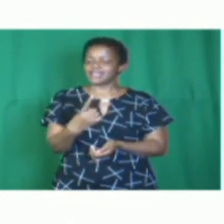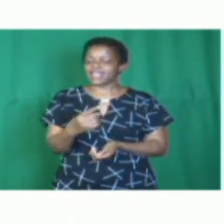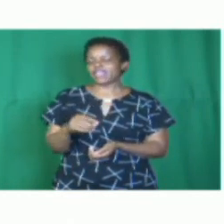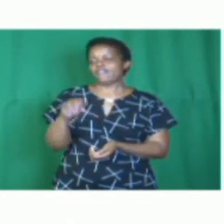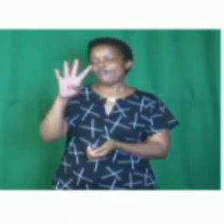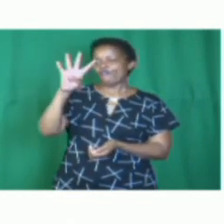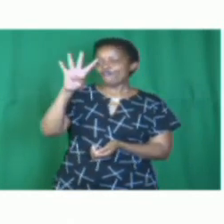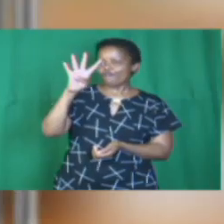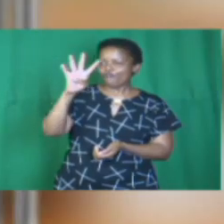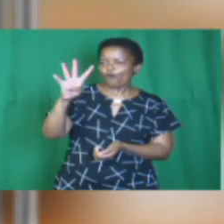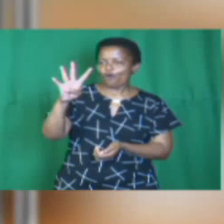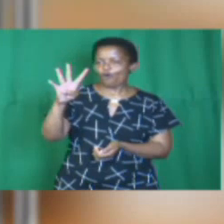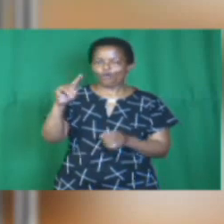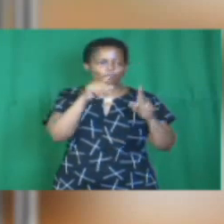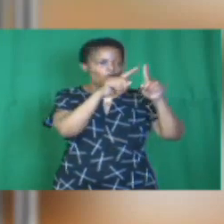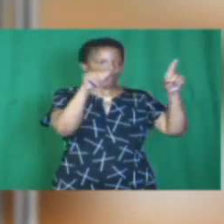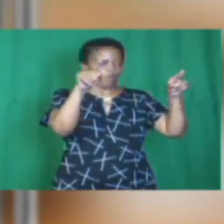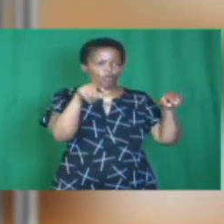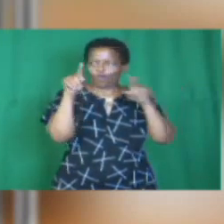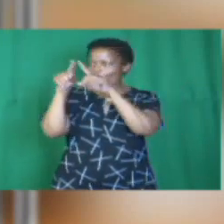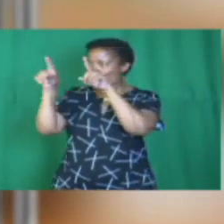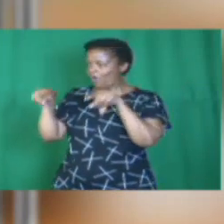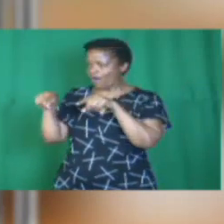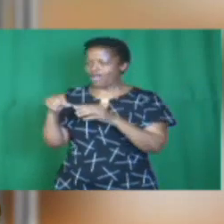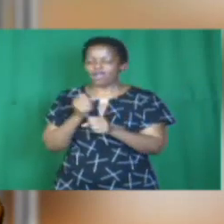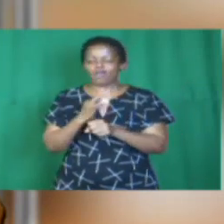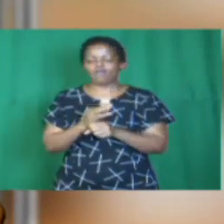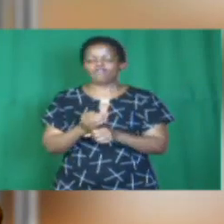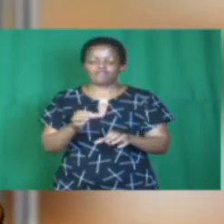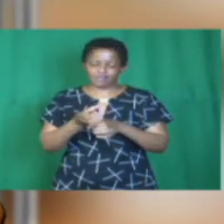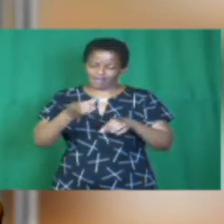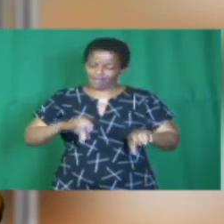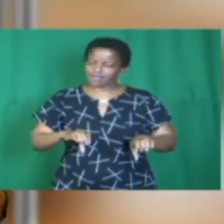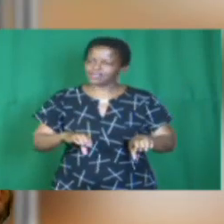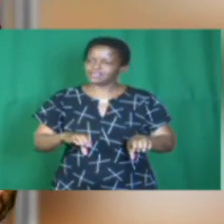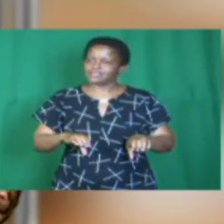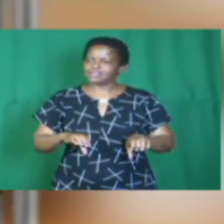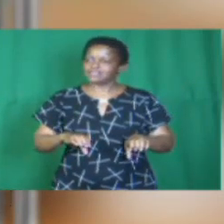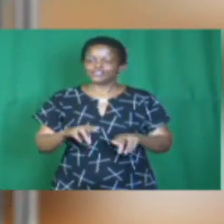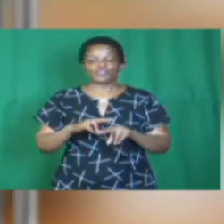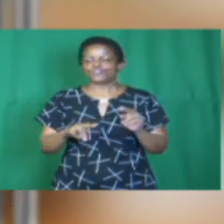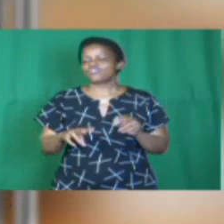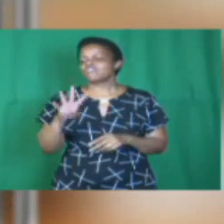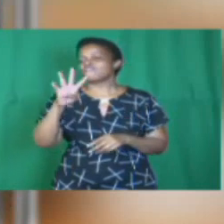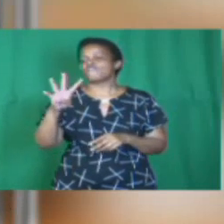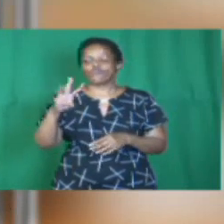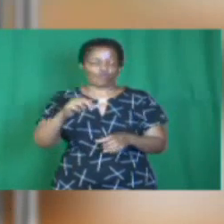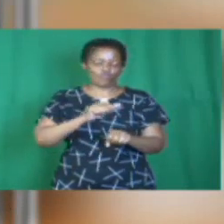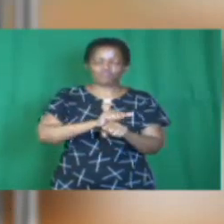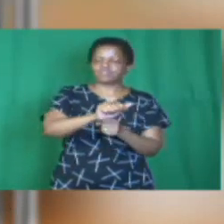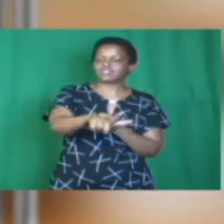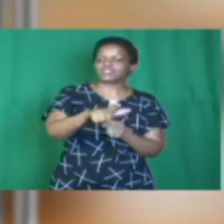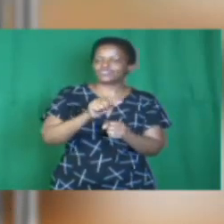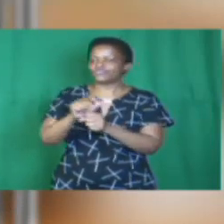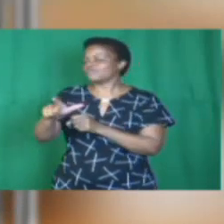of the country. And tourists, they do not come. They swarm the place like bees.